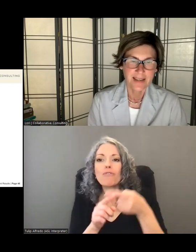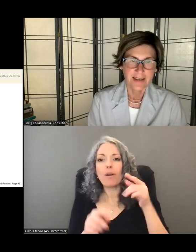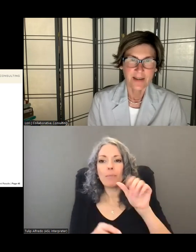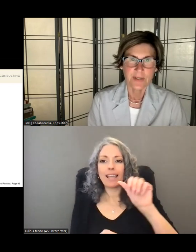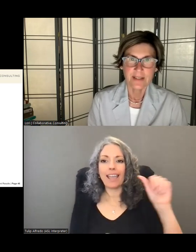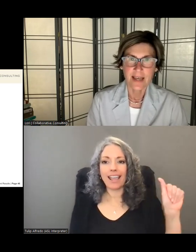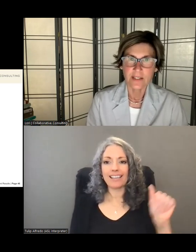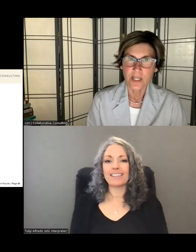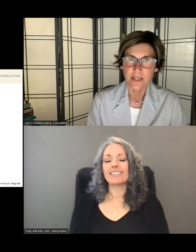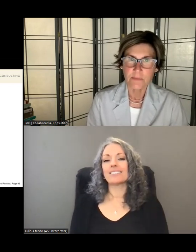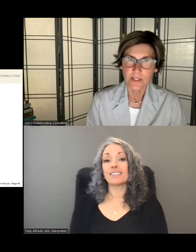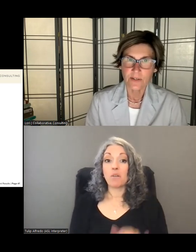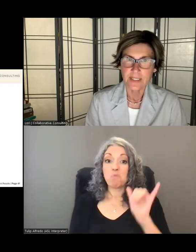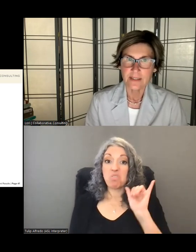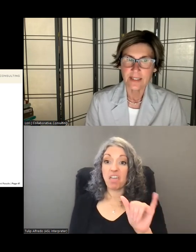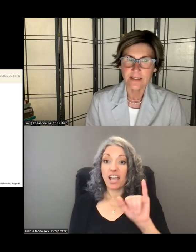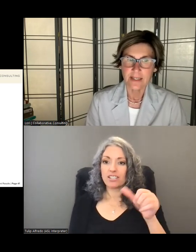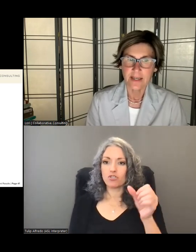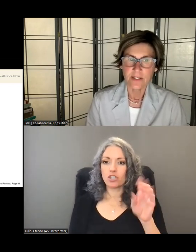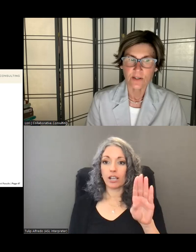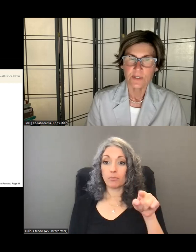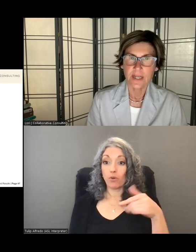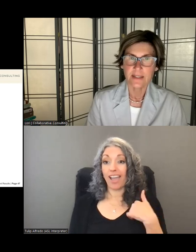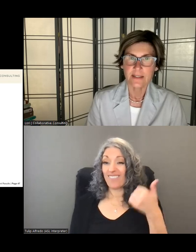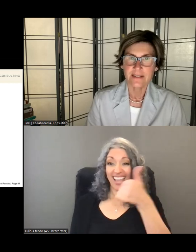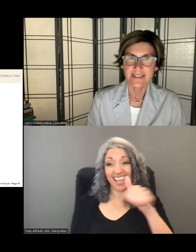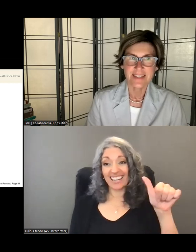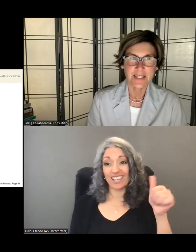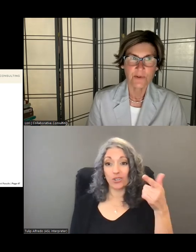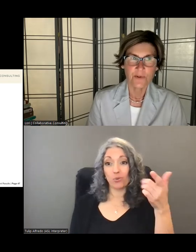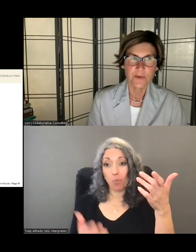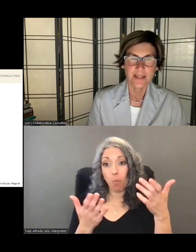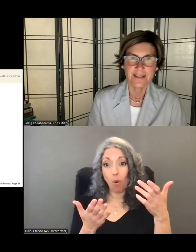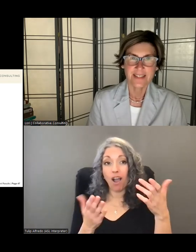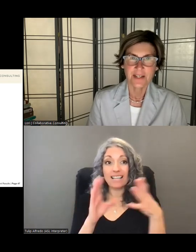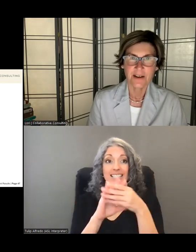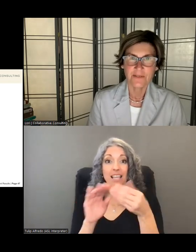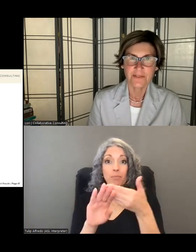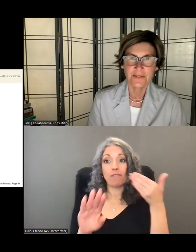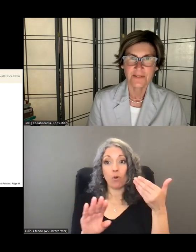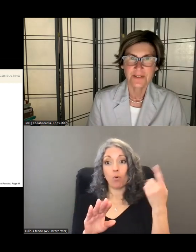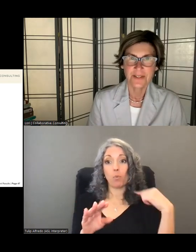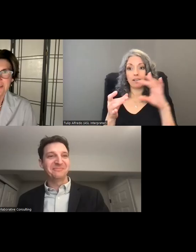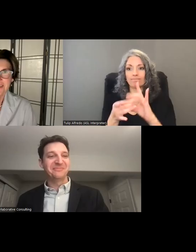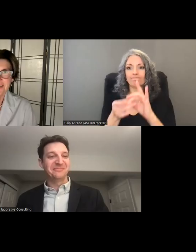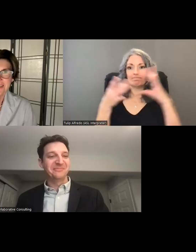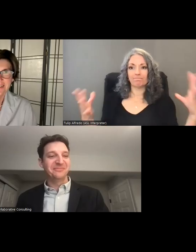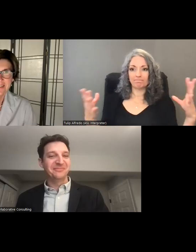AAAs. And with that, Jacob, is there anything else that you would like to say before we sign off?